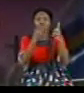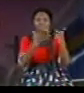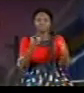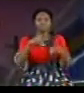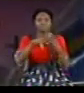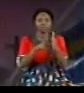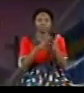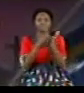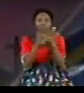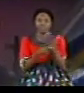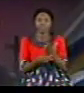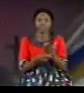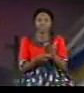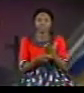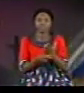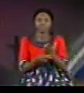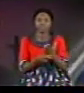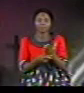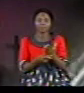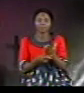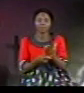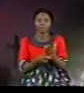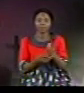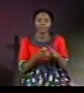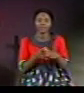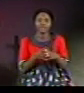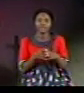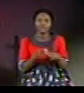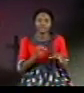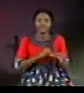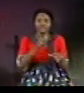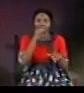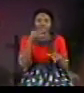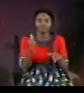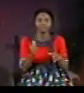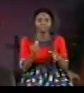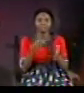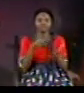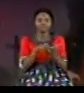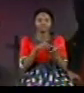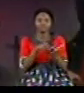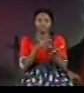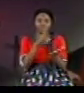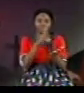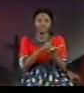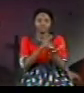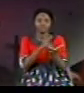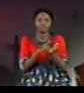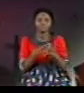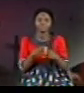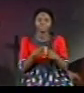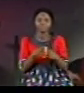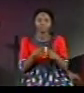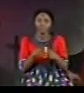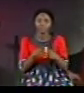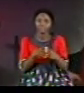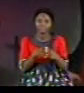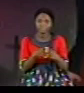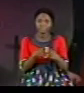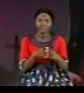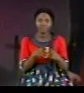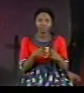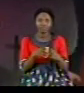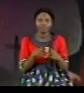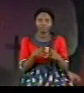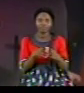I'm Brooke Elibes Davis, and I am a medical doctor. And we verified these various cases.